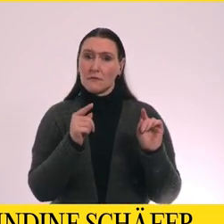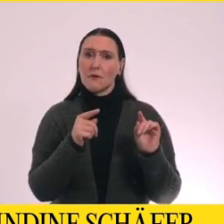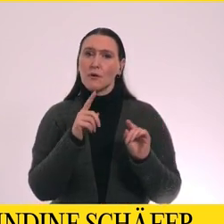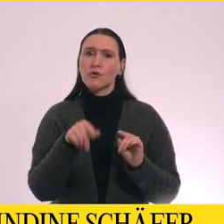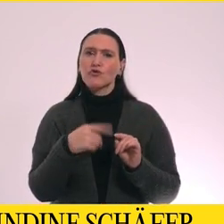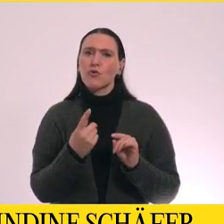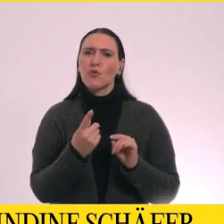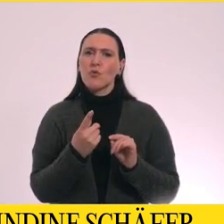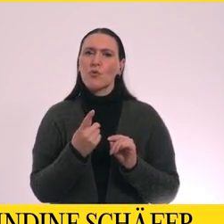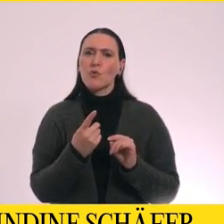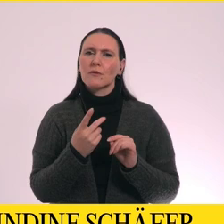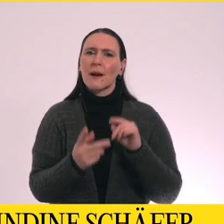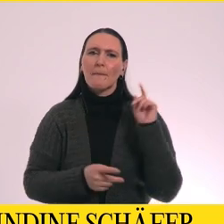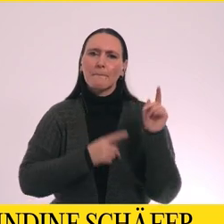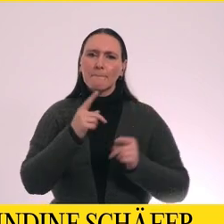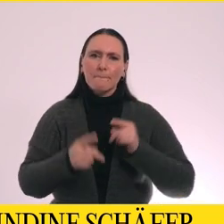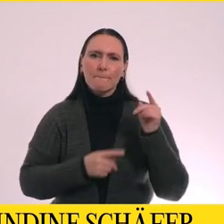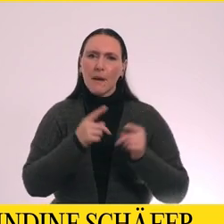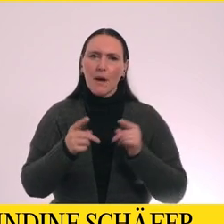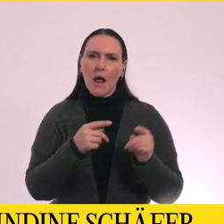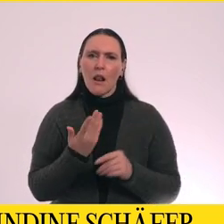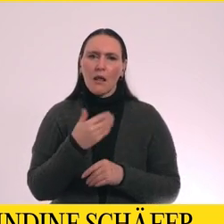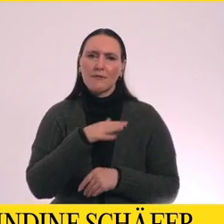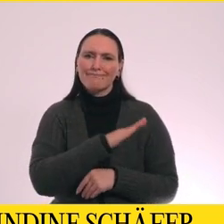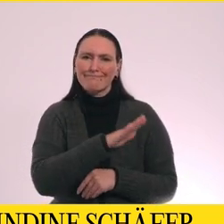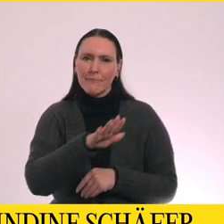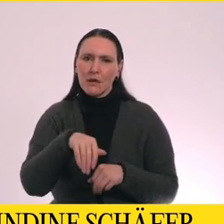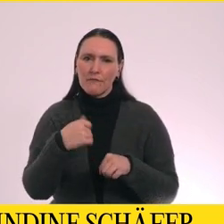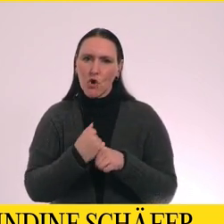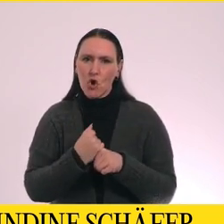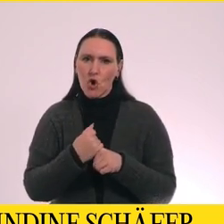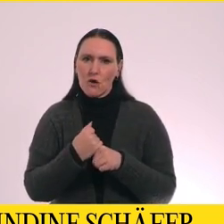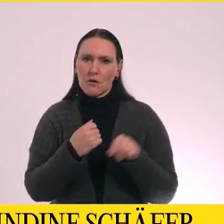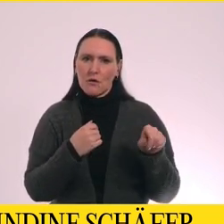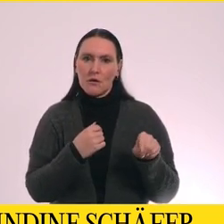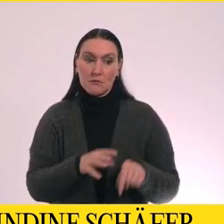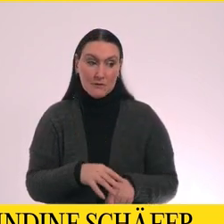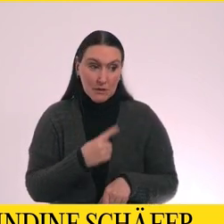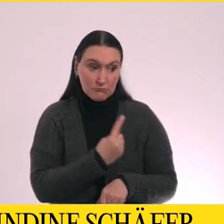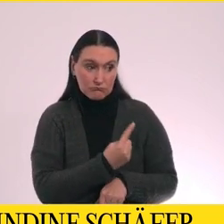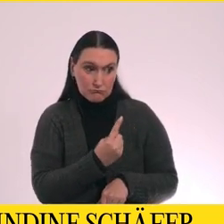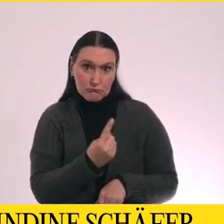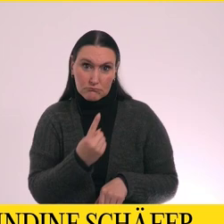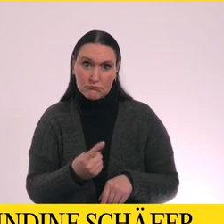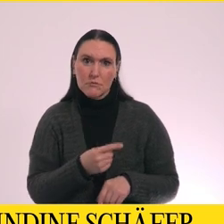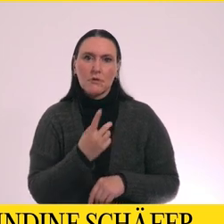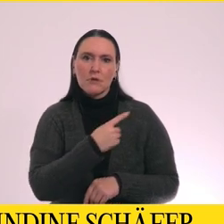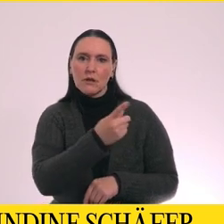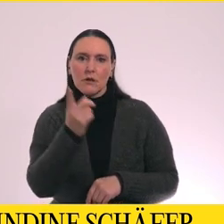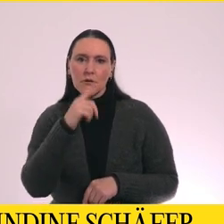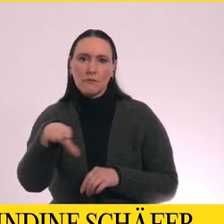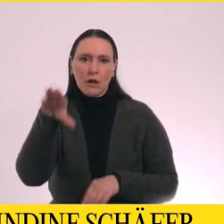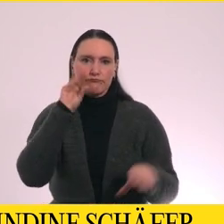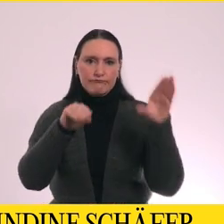of the people making the work, it also is something recognisable for public audiences.